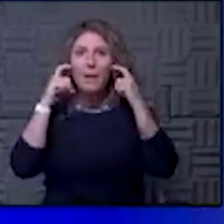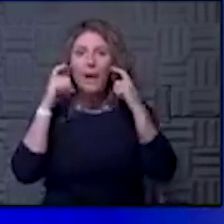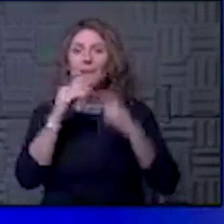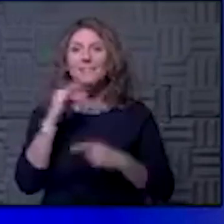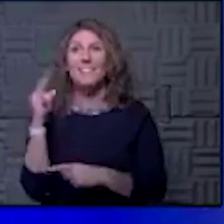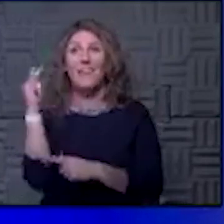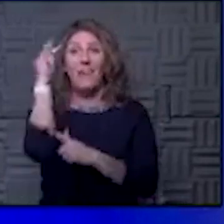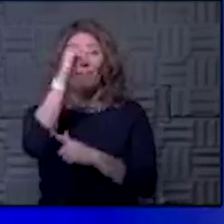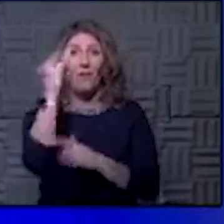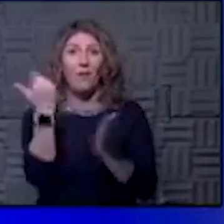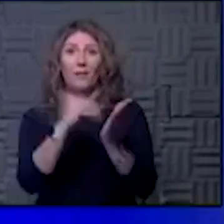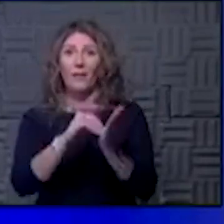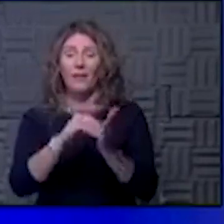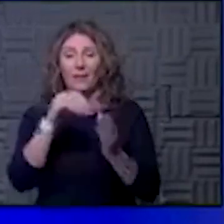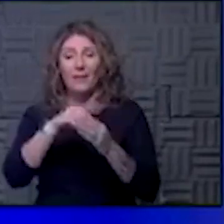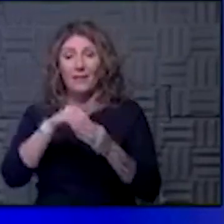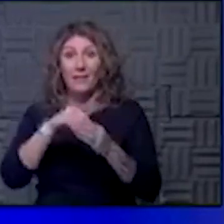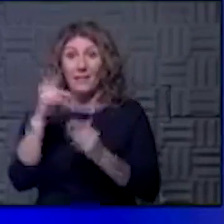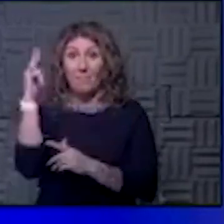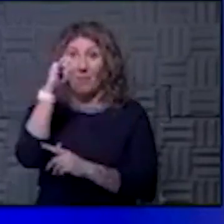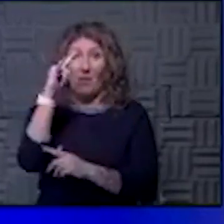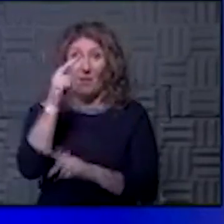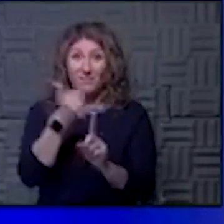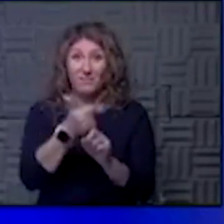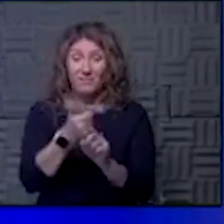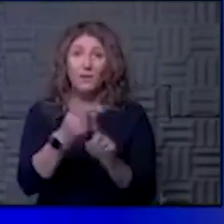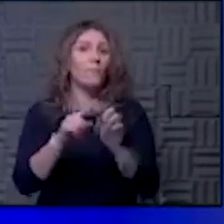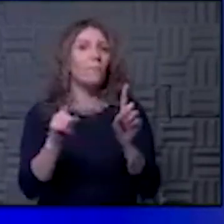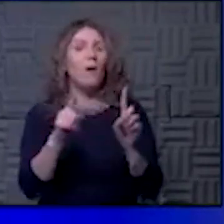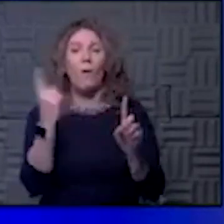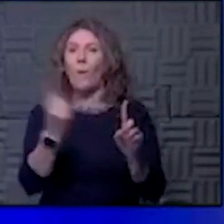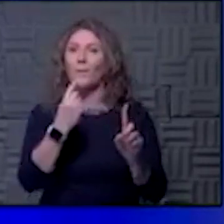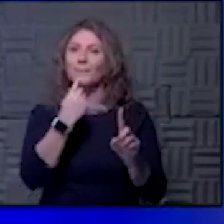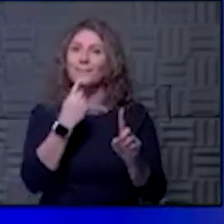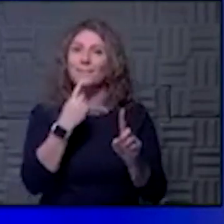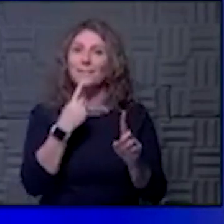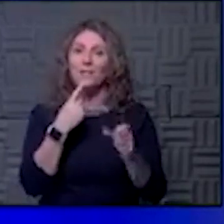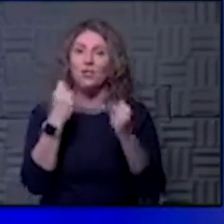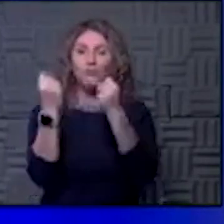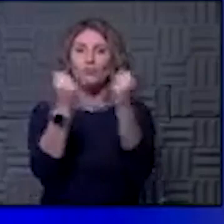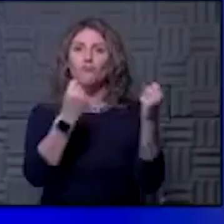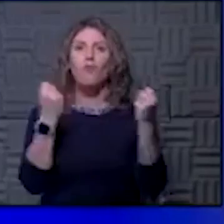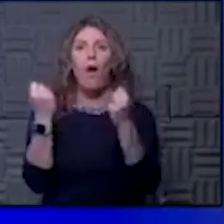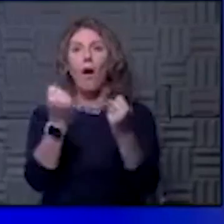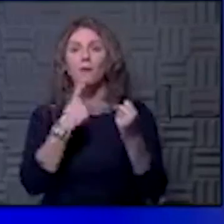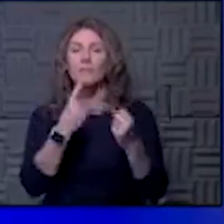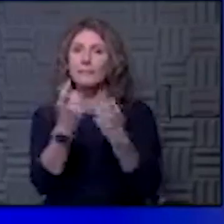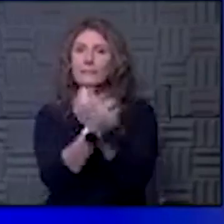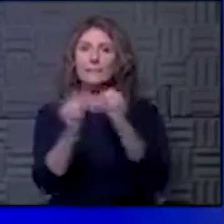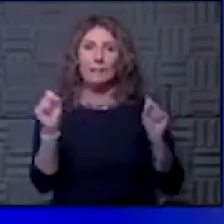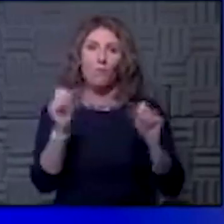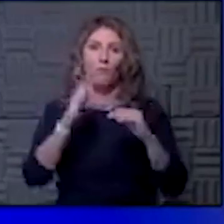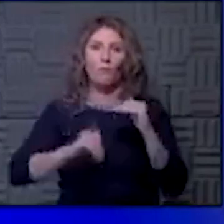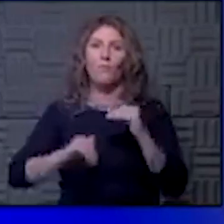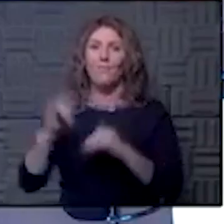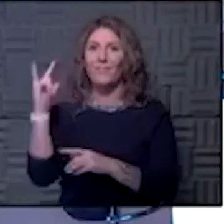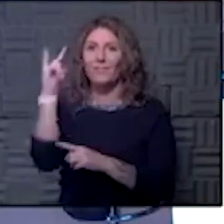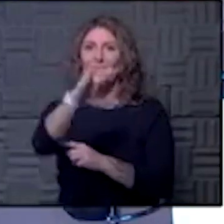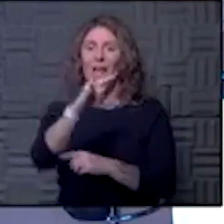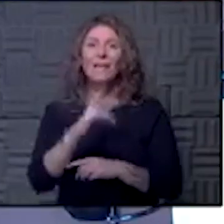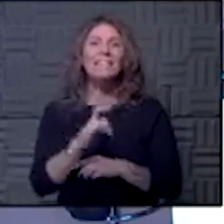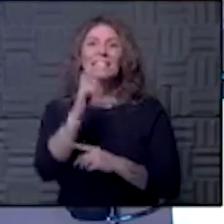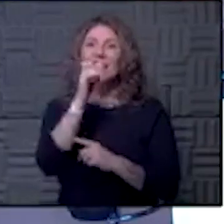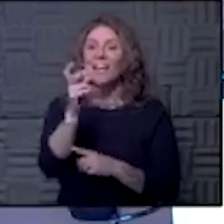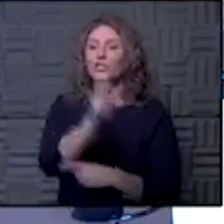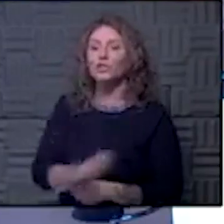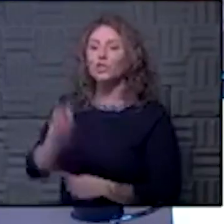air flight, again, in the plane itself. So, but I think we've always said that driving is much safer than flying. Yeah, it's not traveling